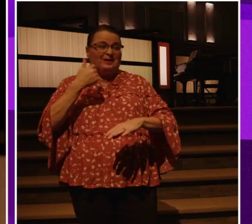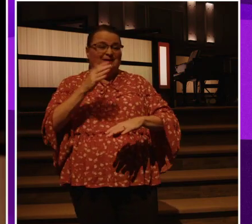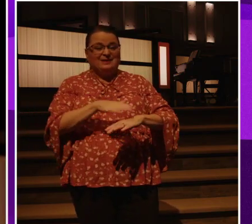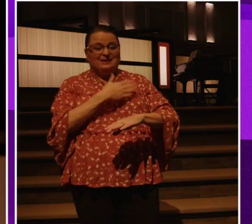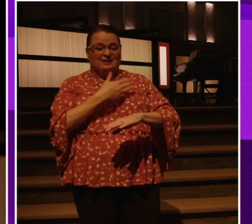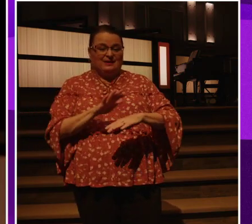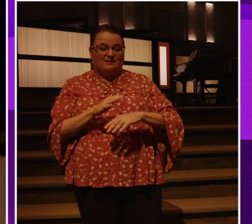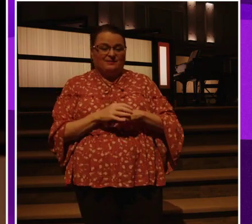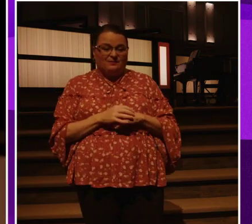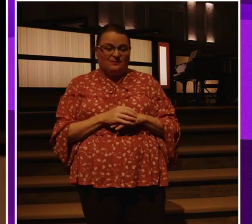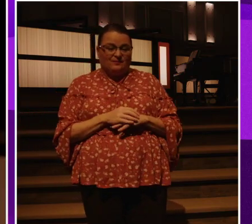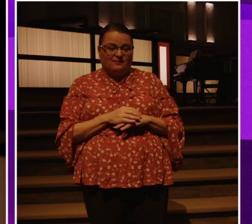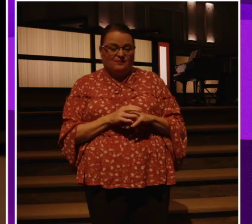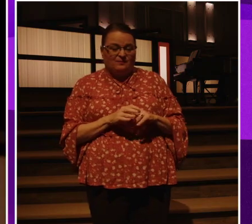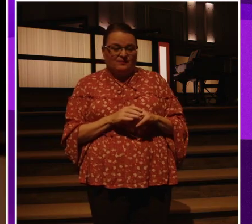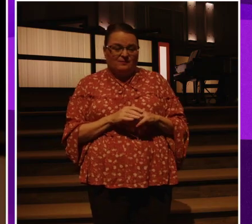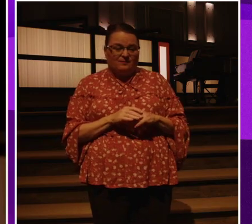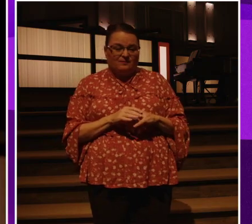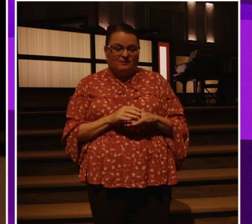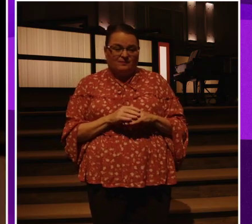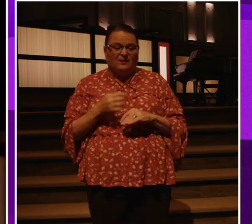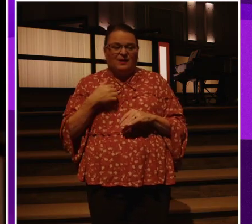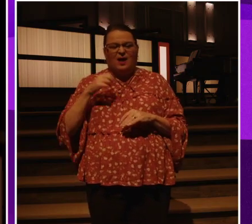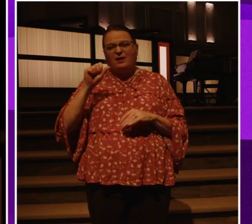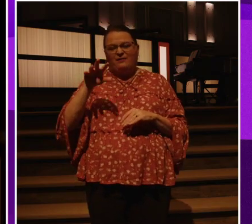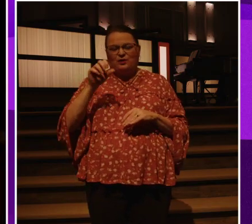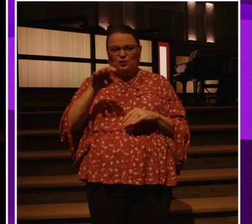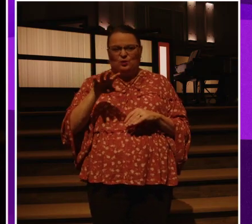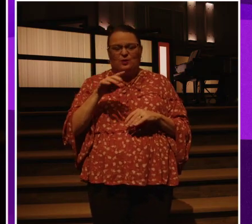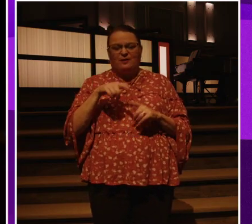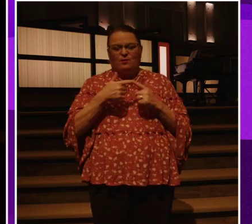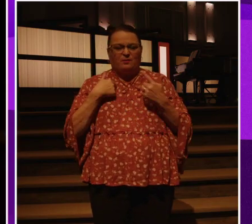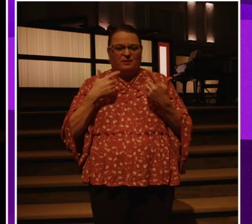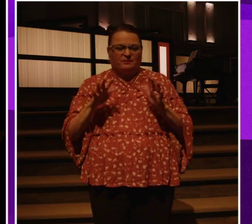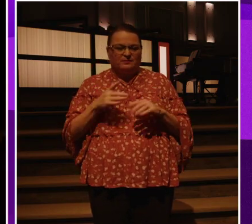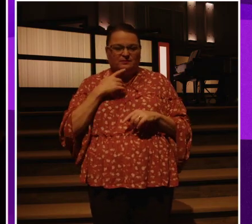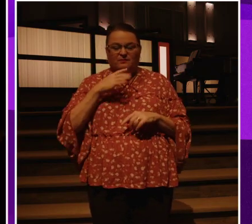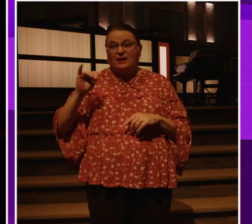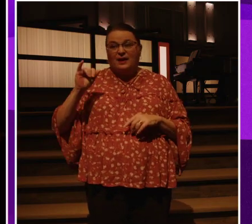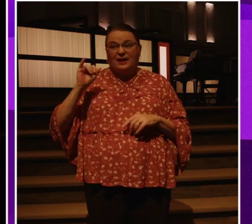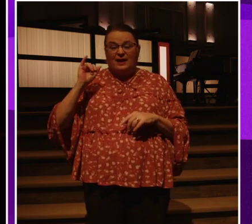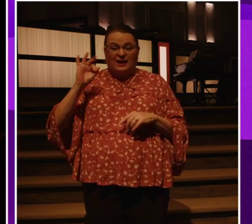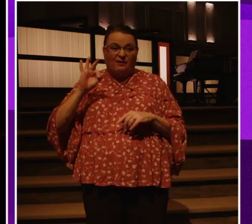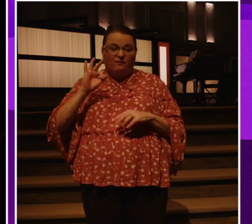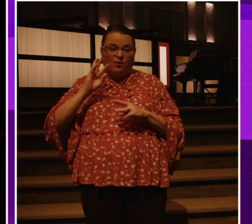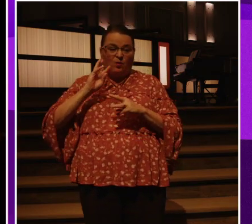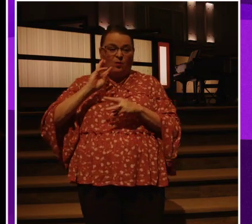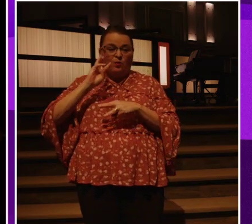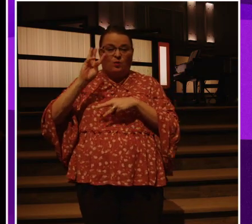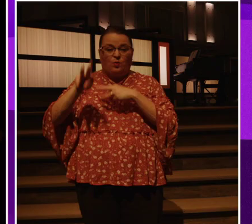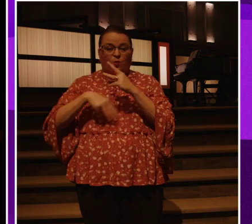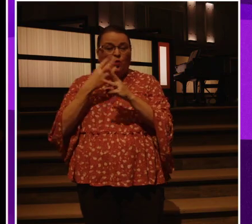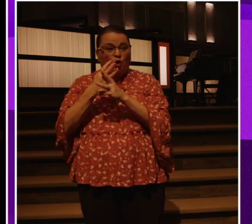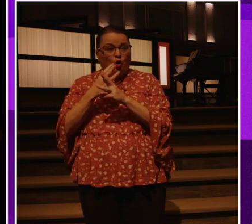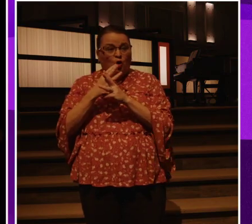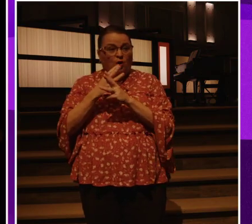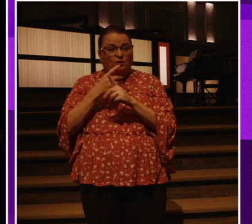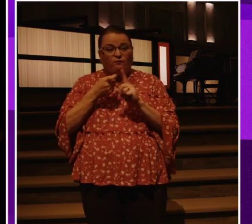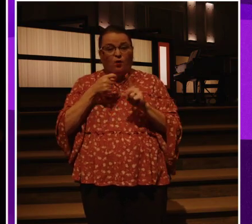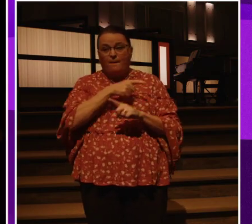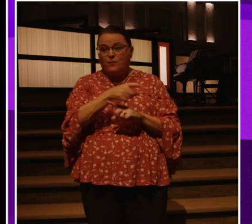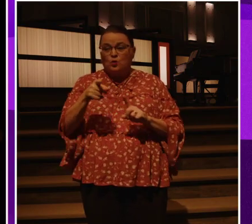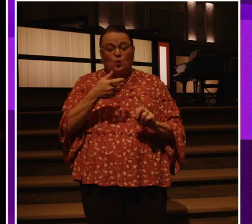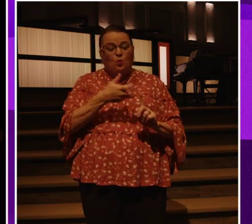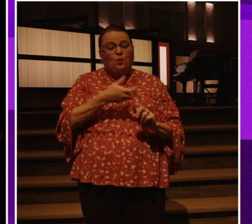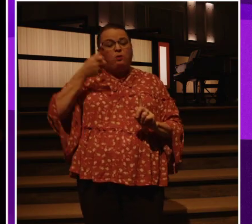I'll give you as a poem and then we'll be through. If the world from you withholds all